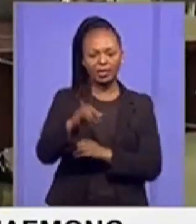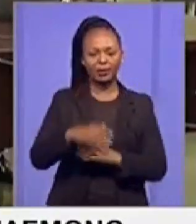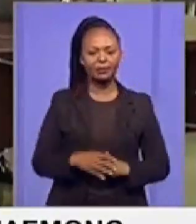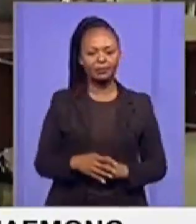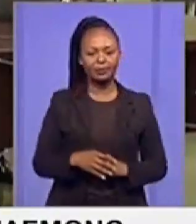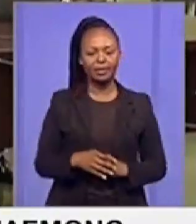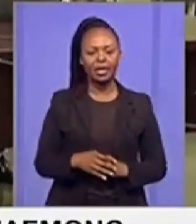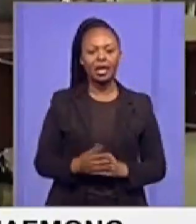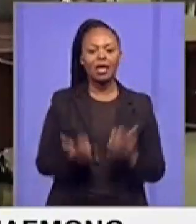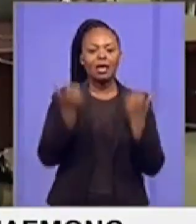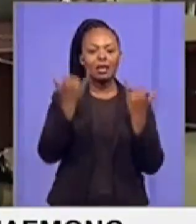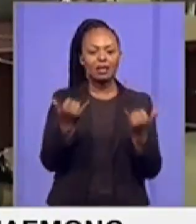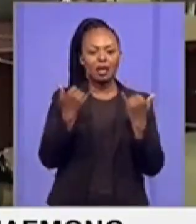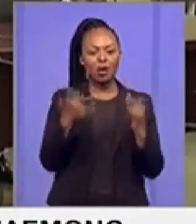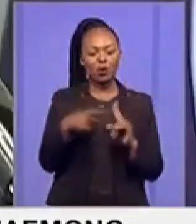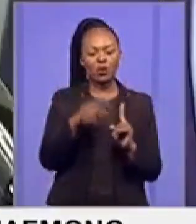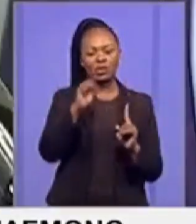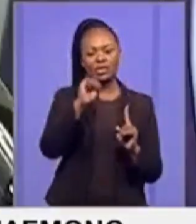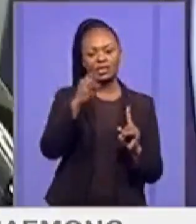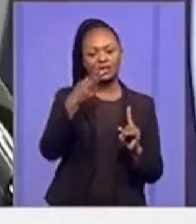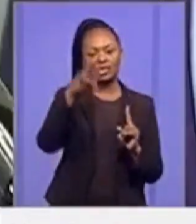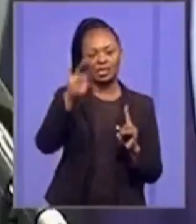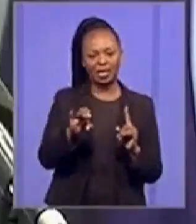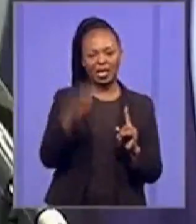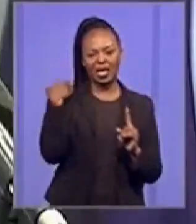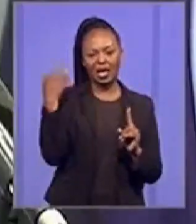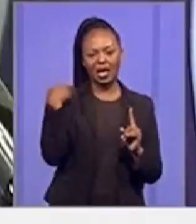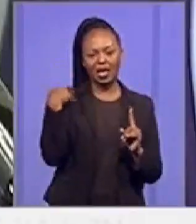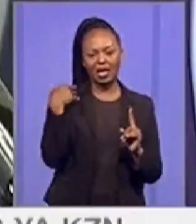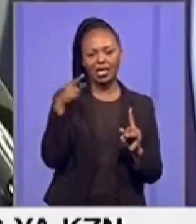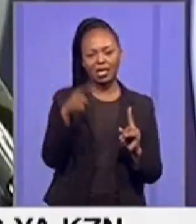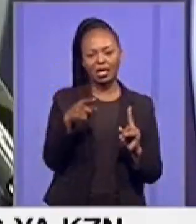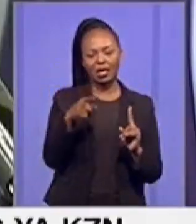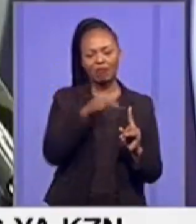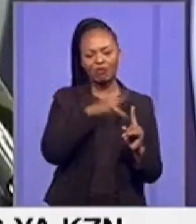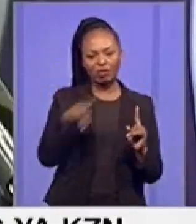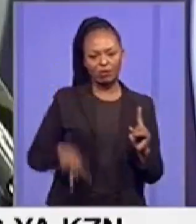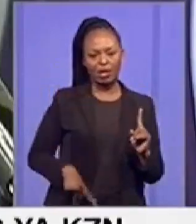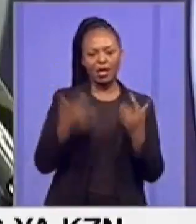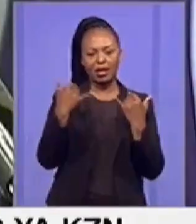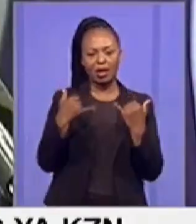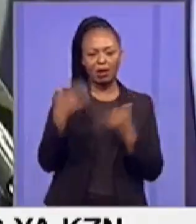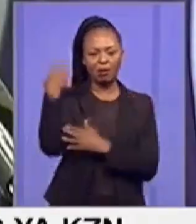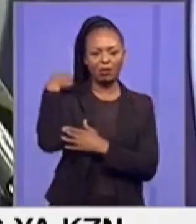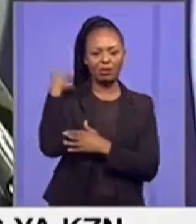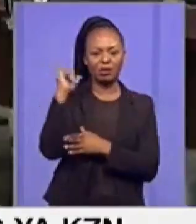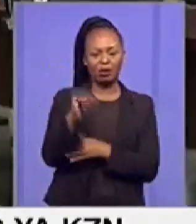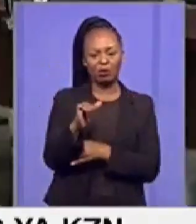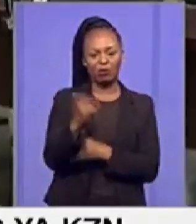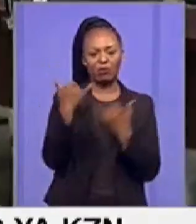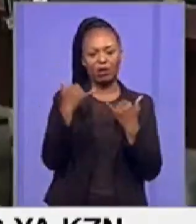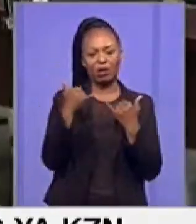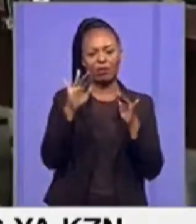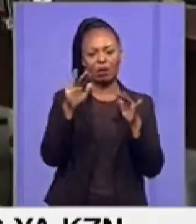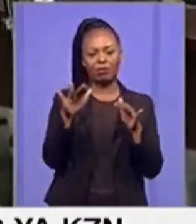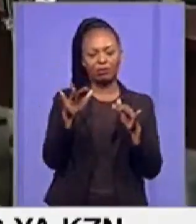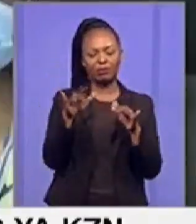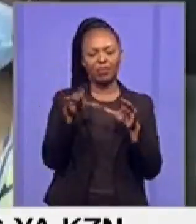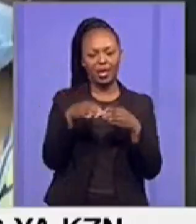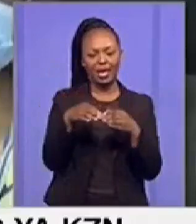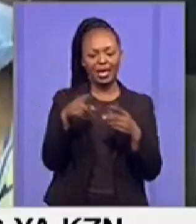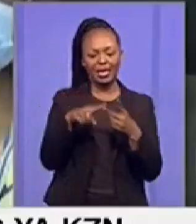ya KwaZulu-Natal Sihle Zikalala jwale e se ile letona la mesebetsi ya setjhaba le meralo ya motheo ha Zizi